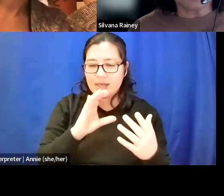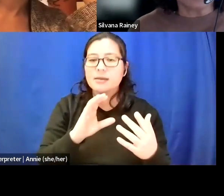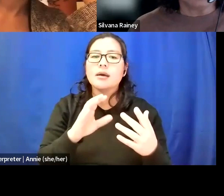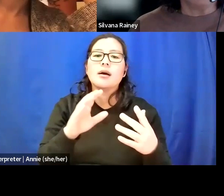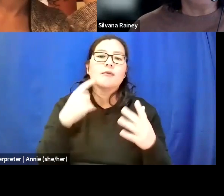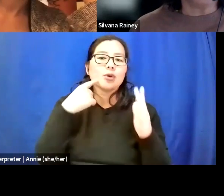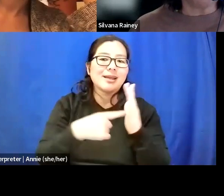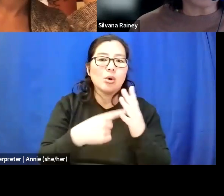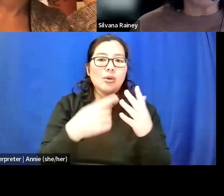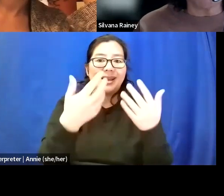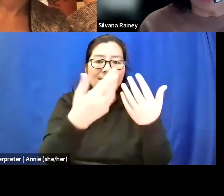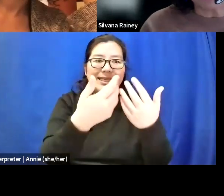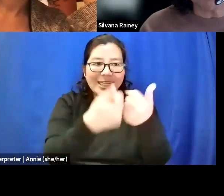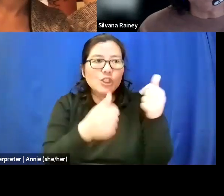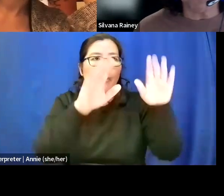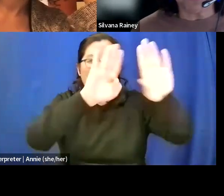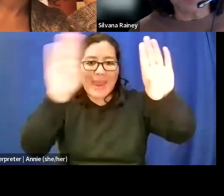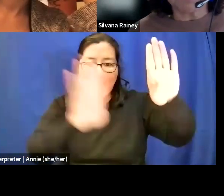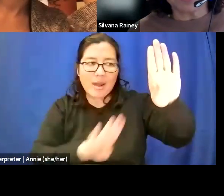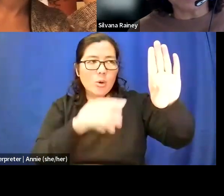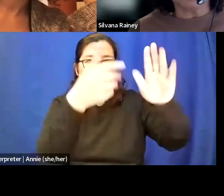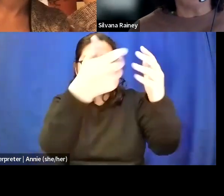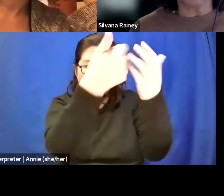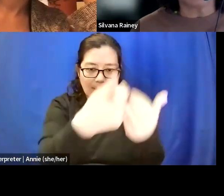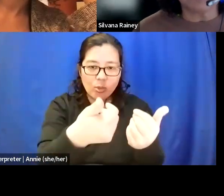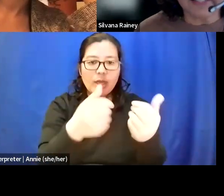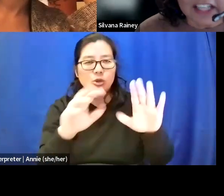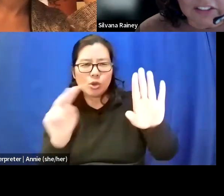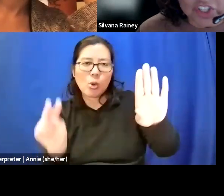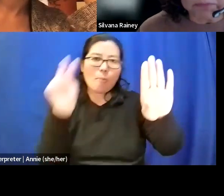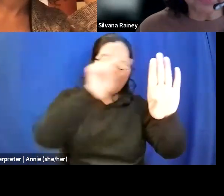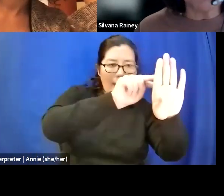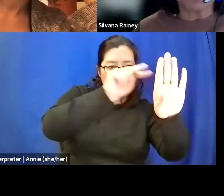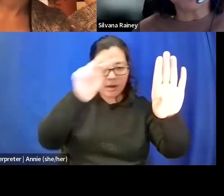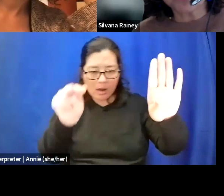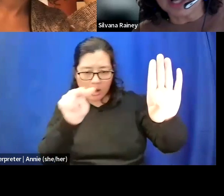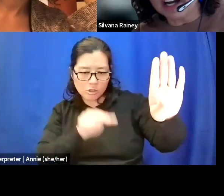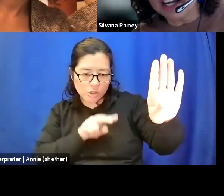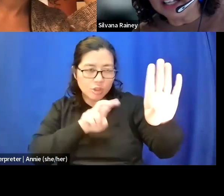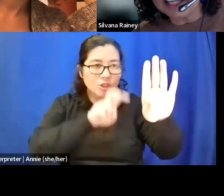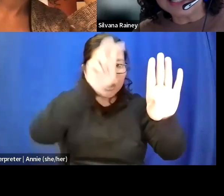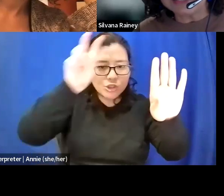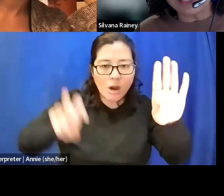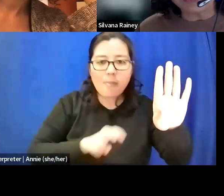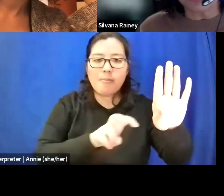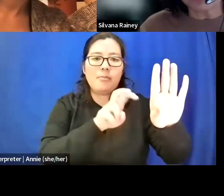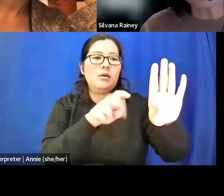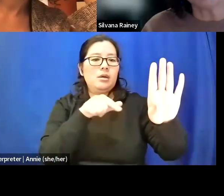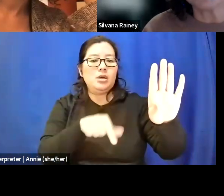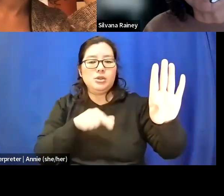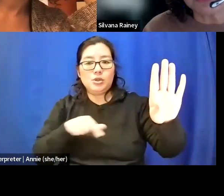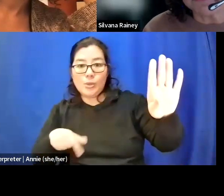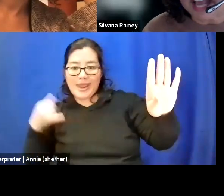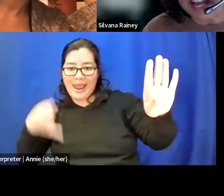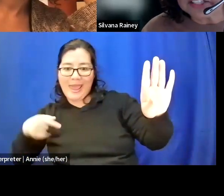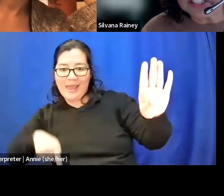and you know, you can go back and forth and you can jump to the punchline, and I lost a